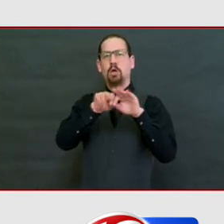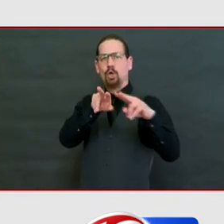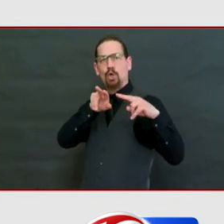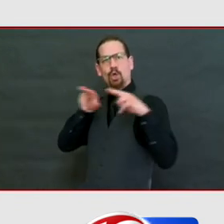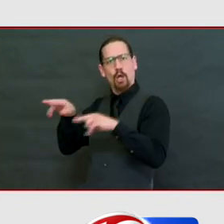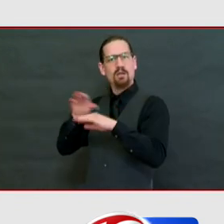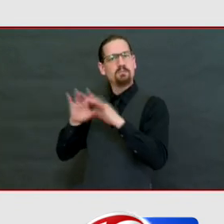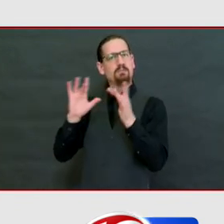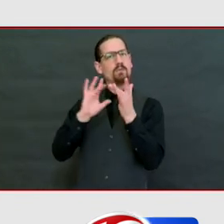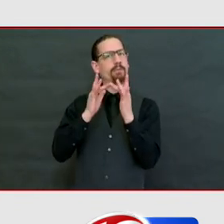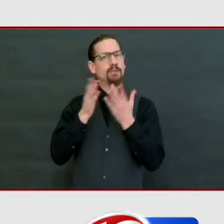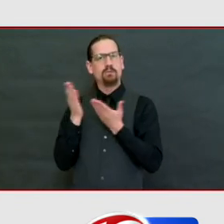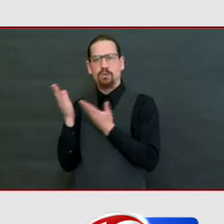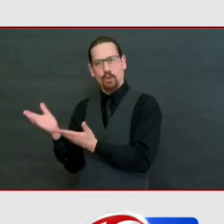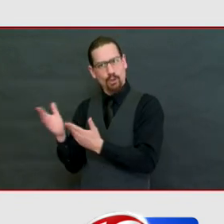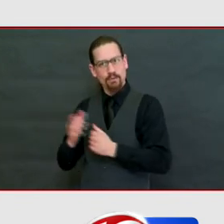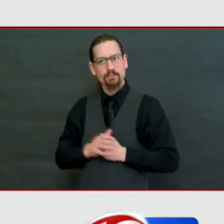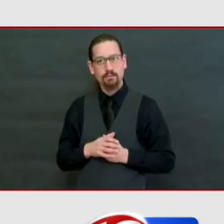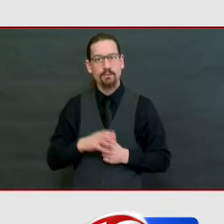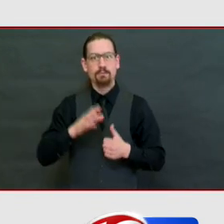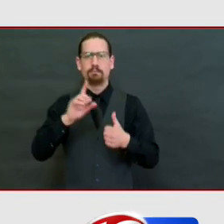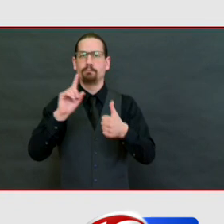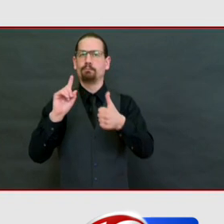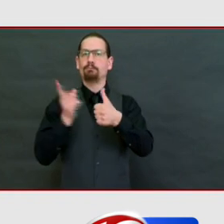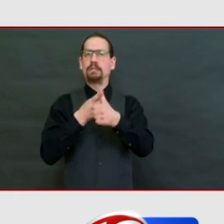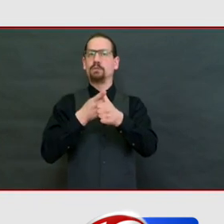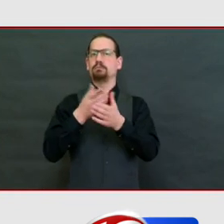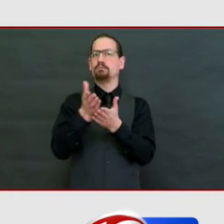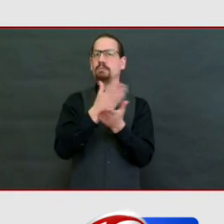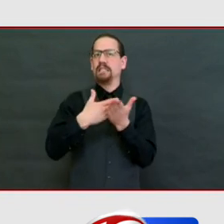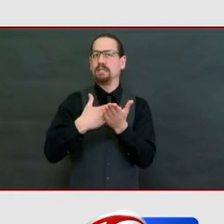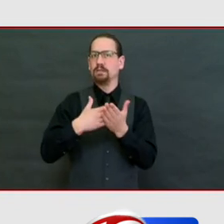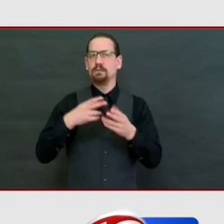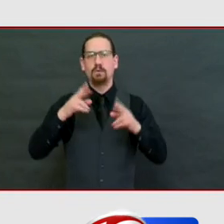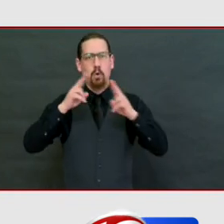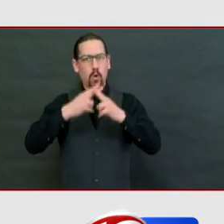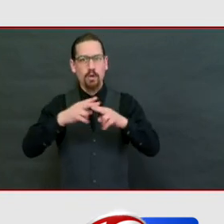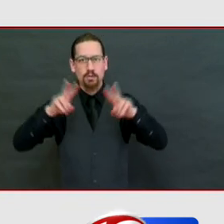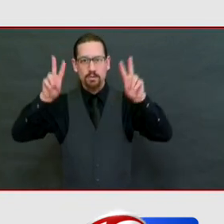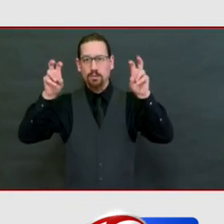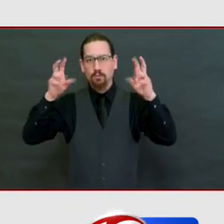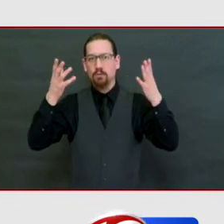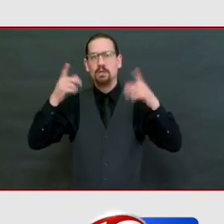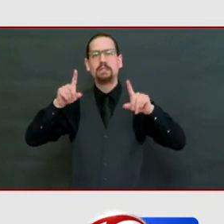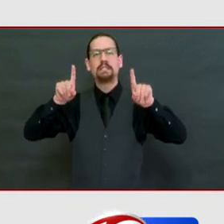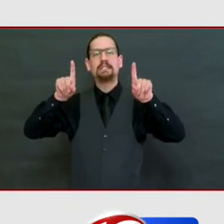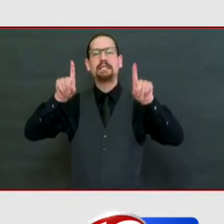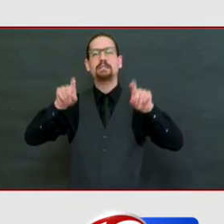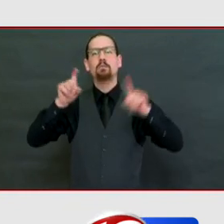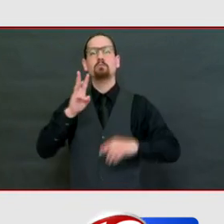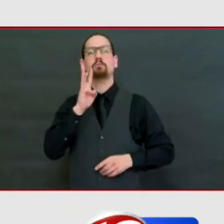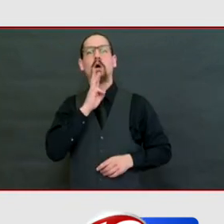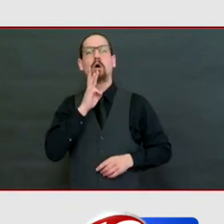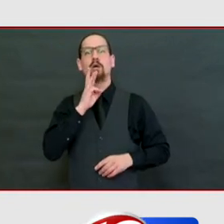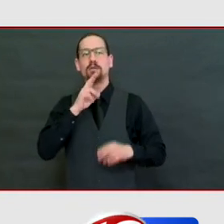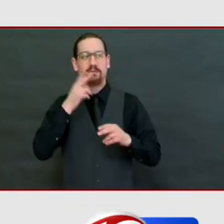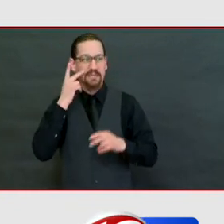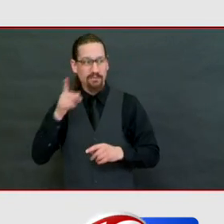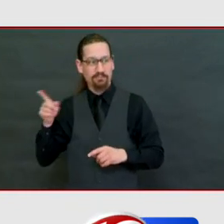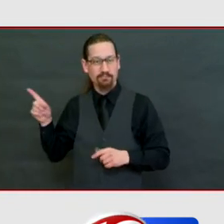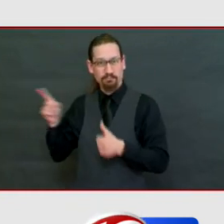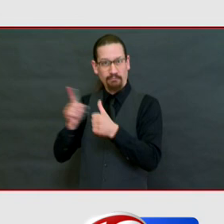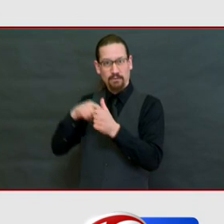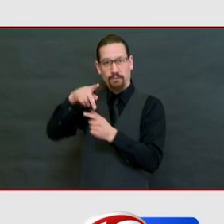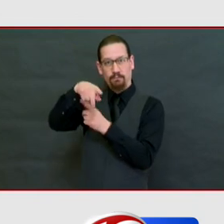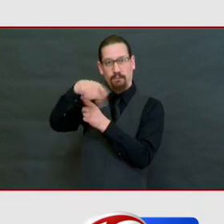the waters. We're going to put our toe in the water together and test the water and see how much we can do.